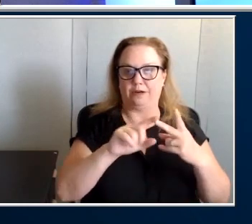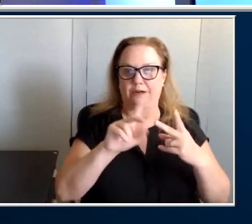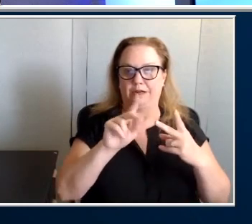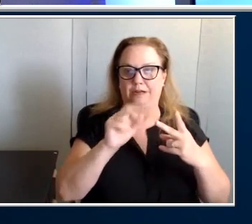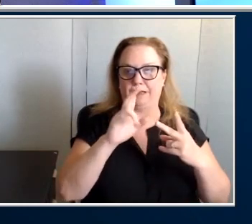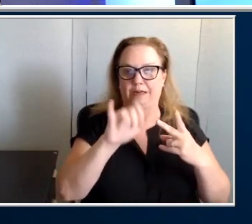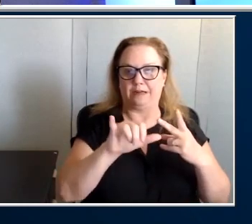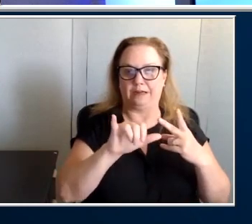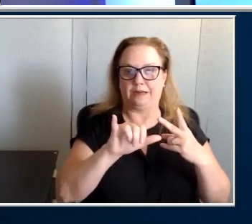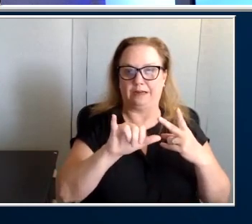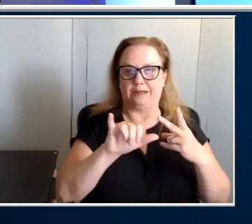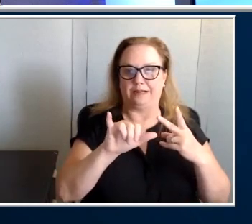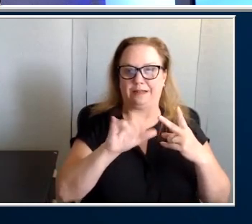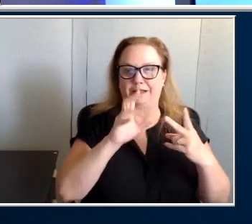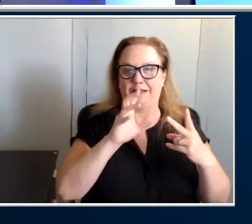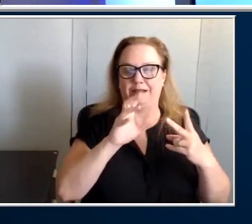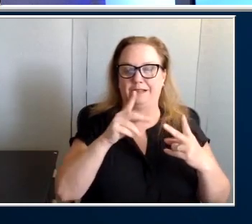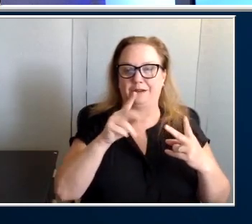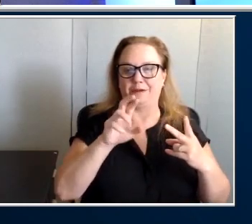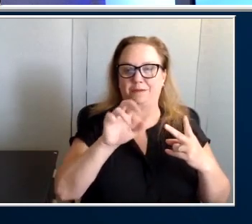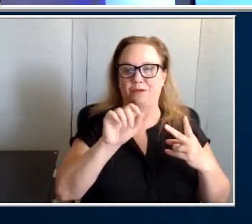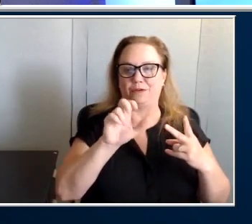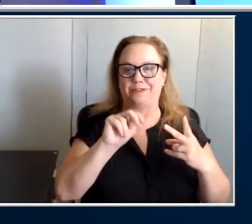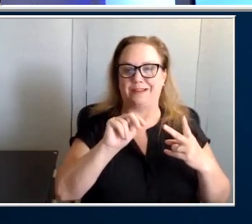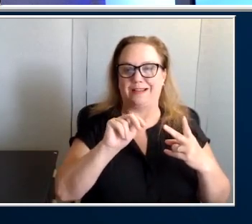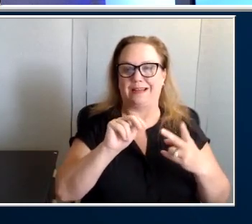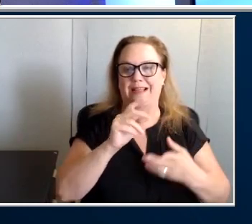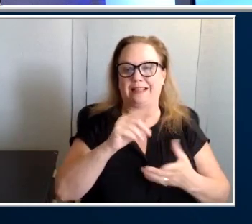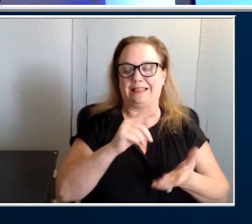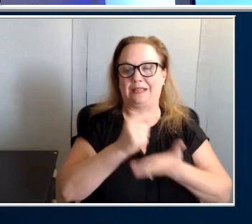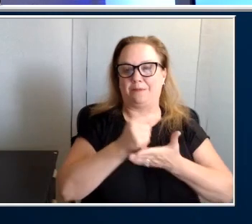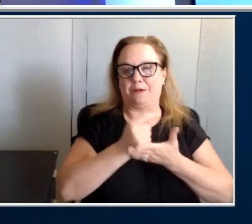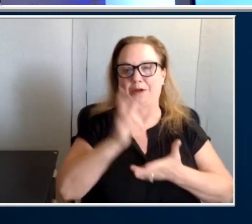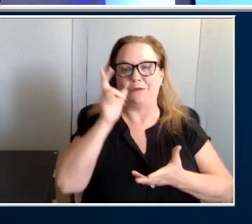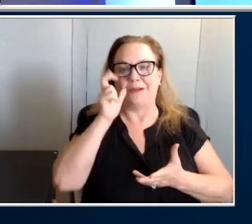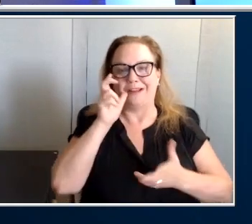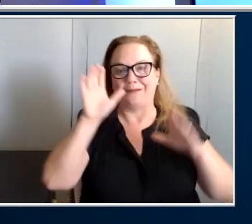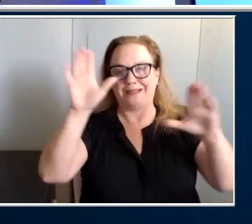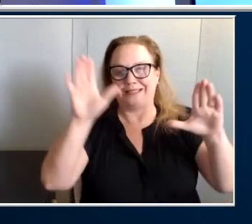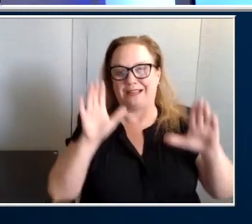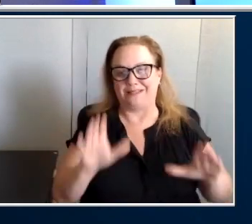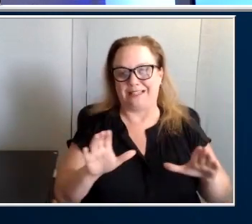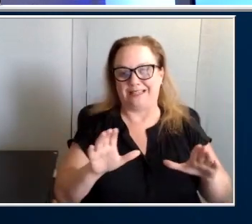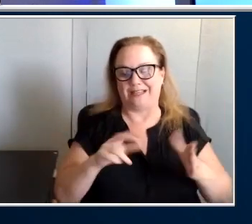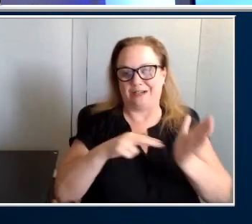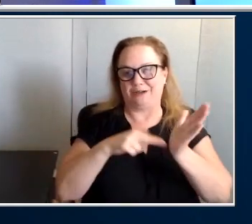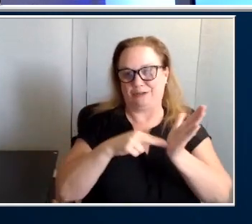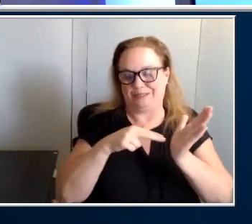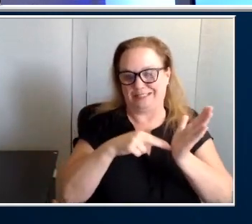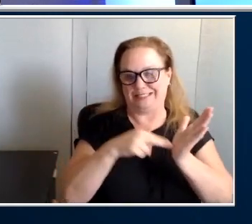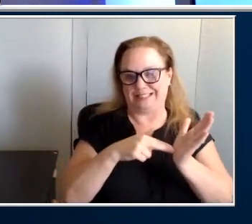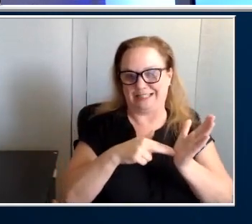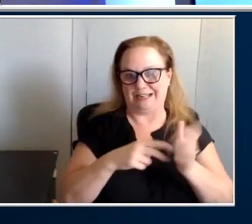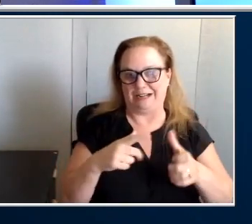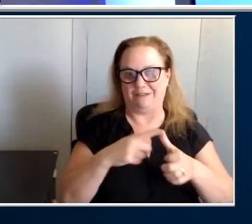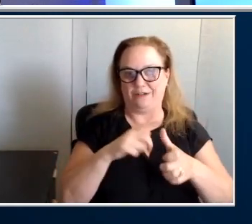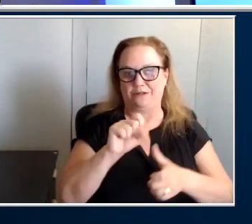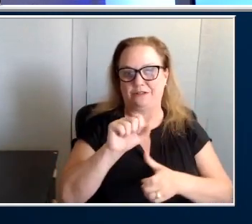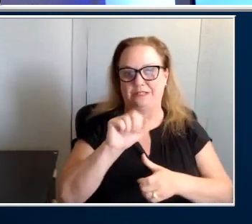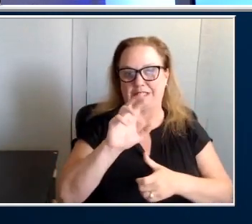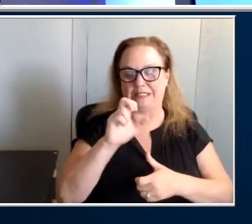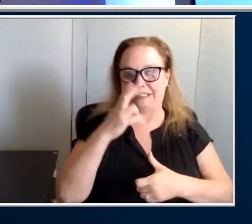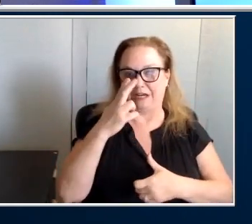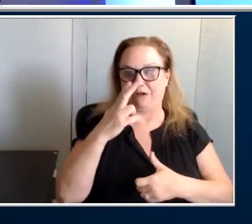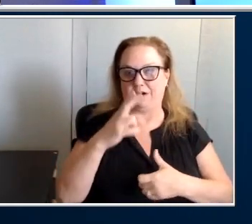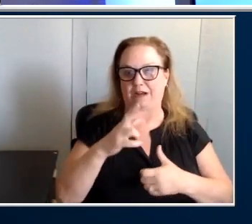the Proton Therapy Center. We want to hear from these two outstanding nurse navigators. First, Sarah, help us